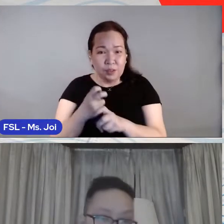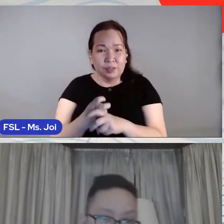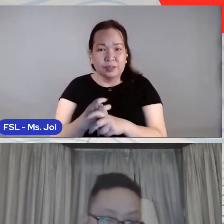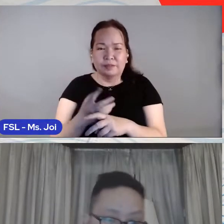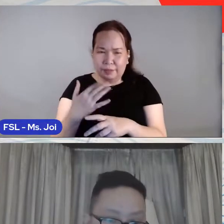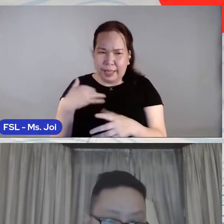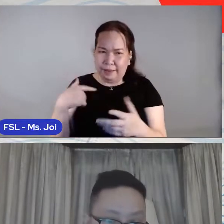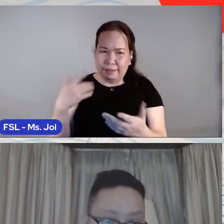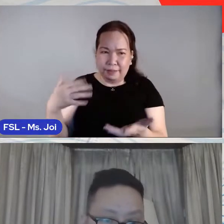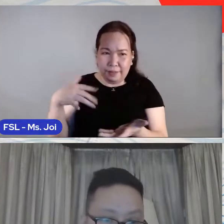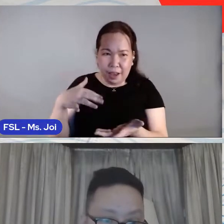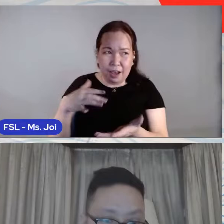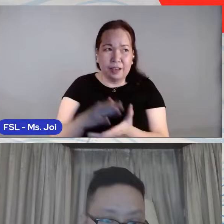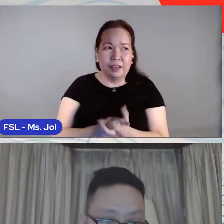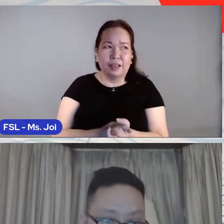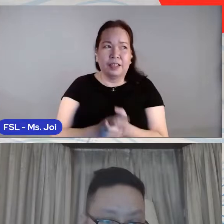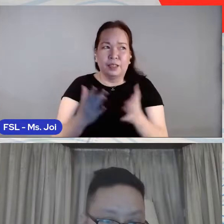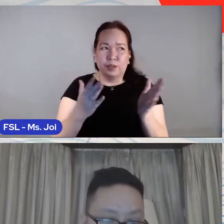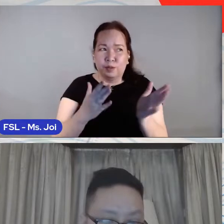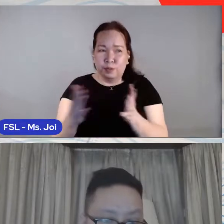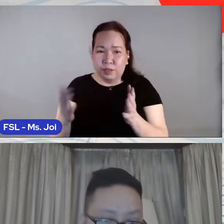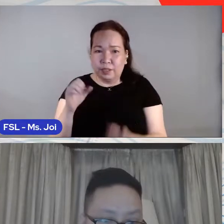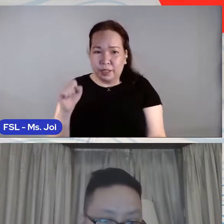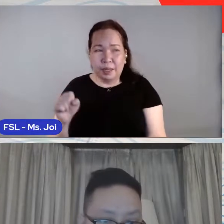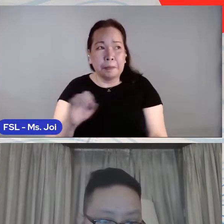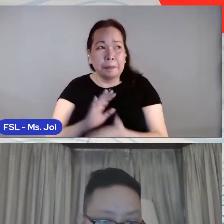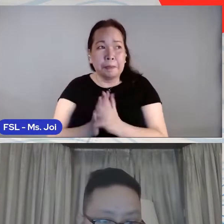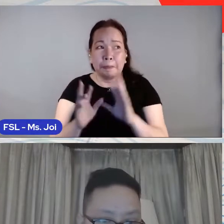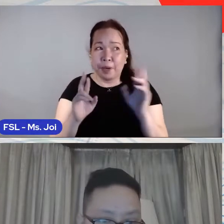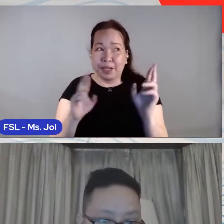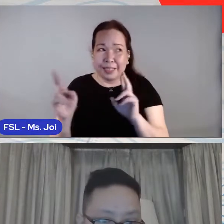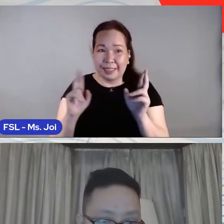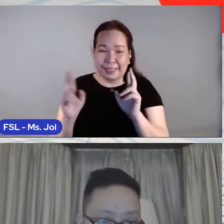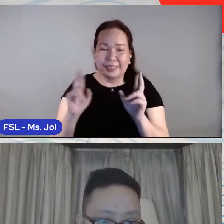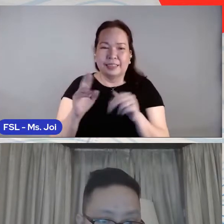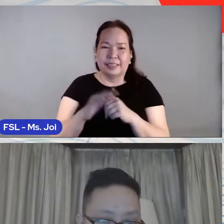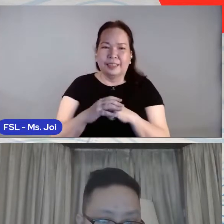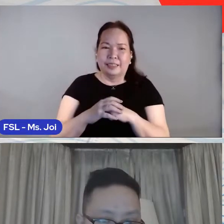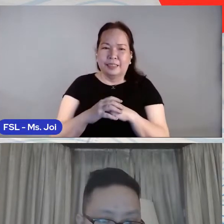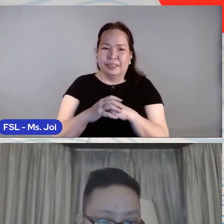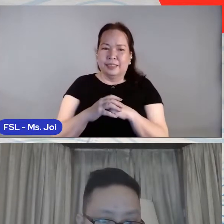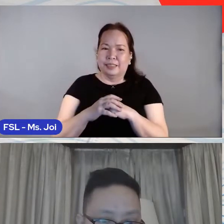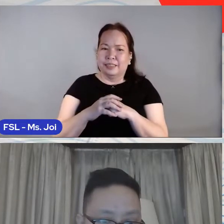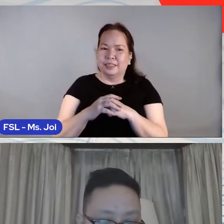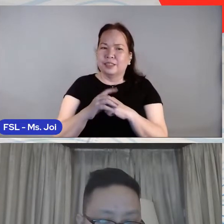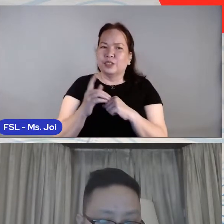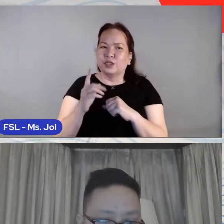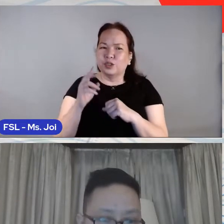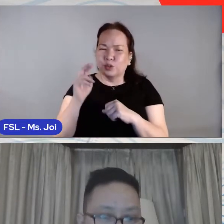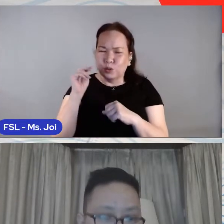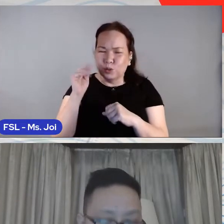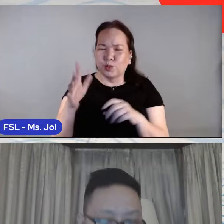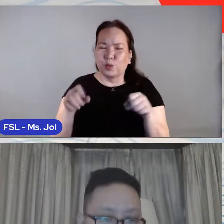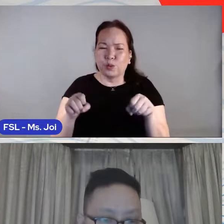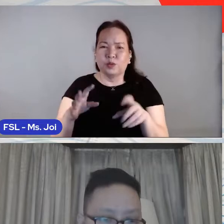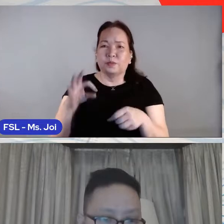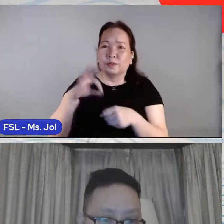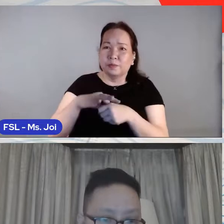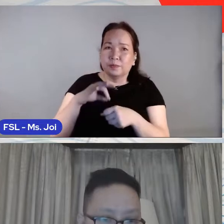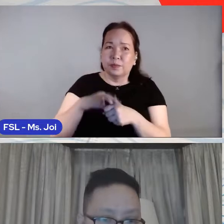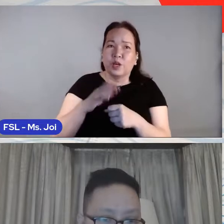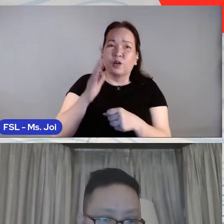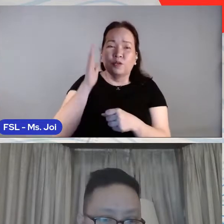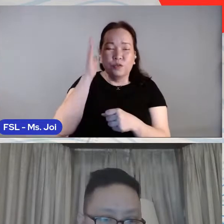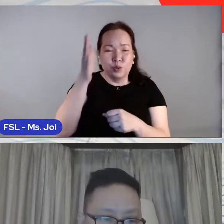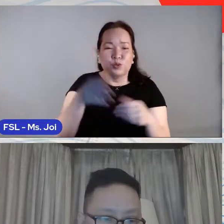para mag-prepare, at para maging handa ulit sa another opportunity to elect our future